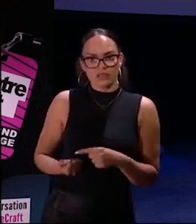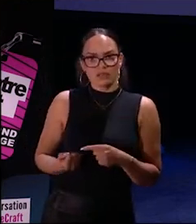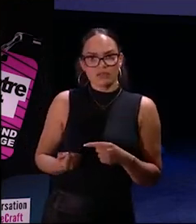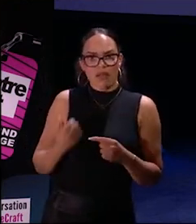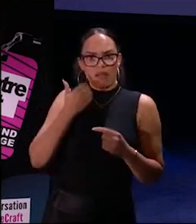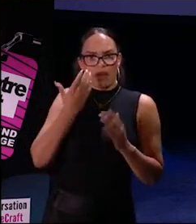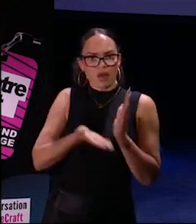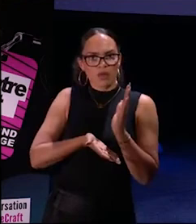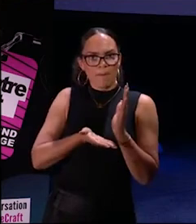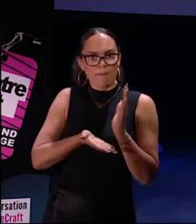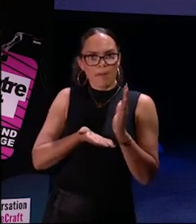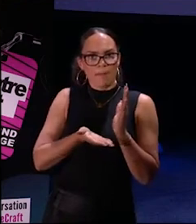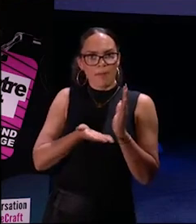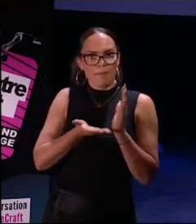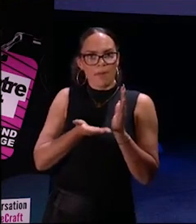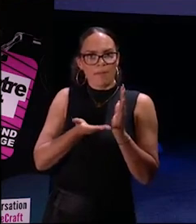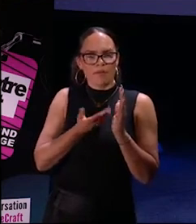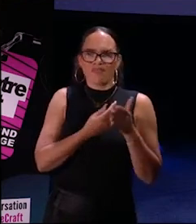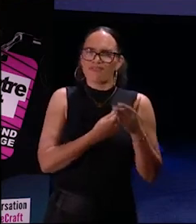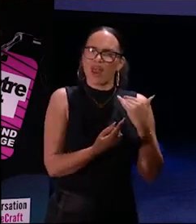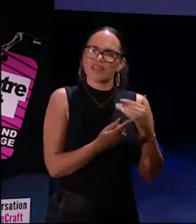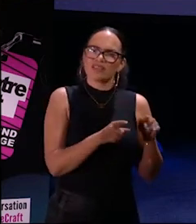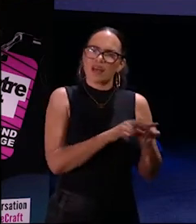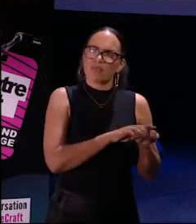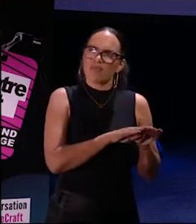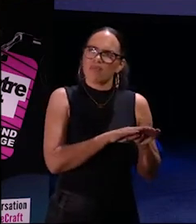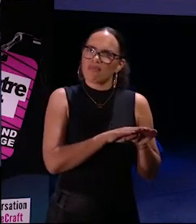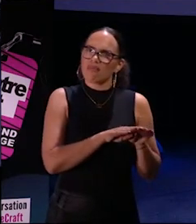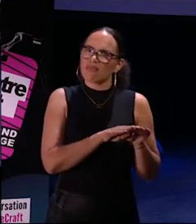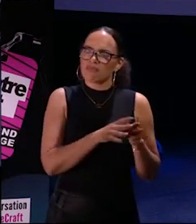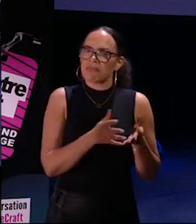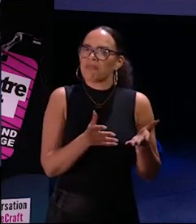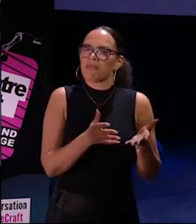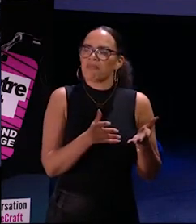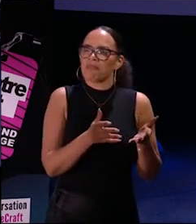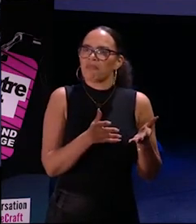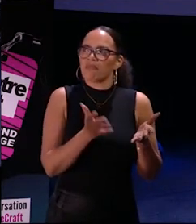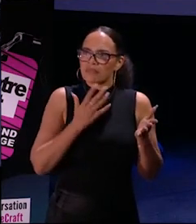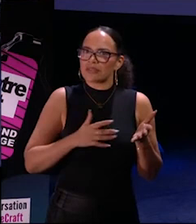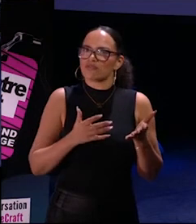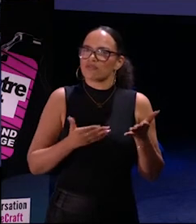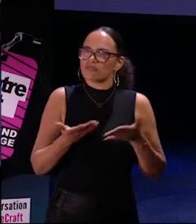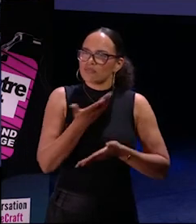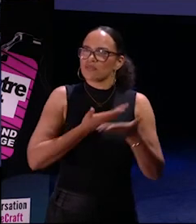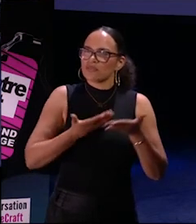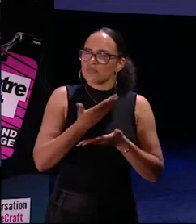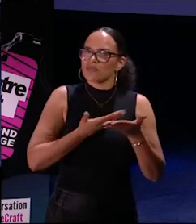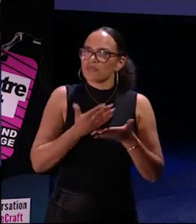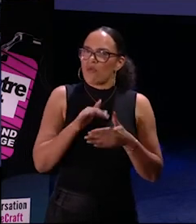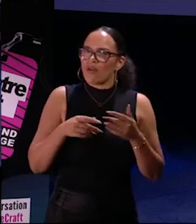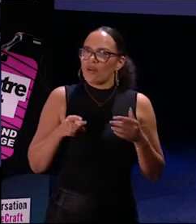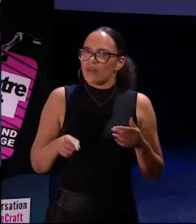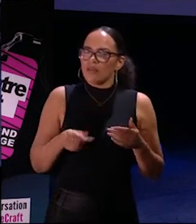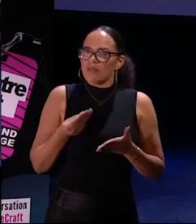incremental increase, and freelancers not necessarily. So I think there needs to be quite a big discussion over that. And